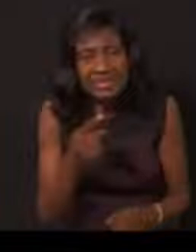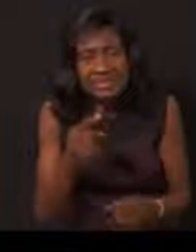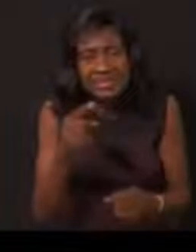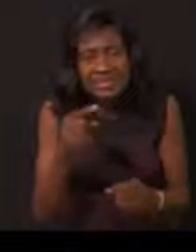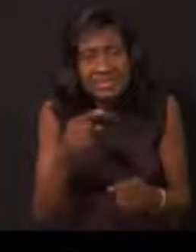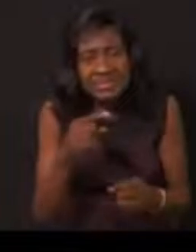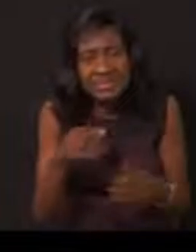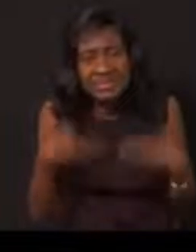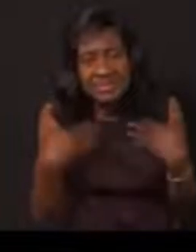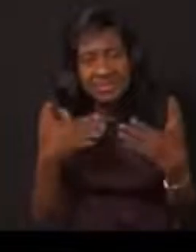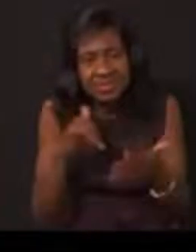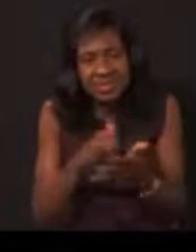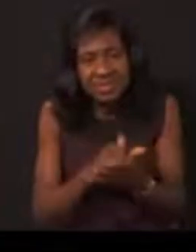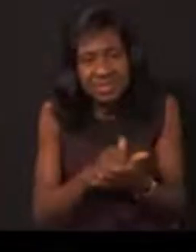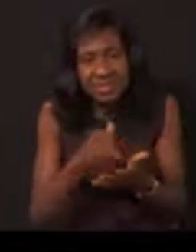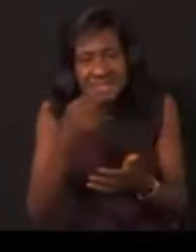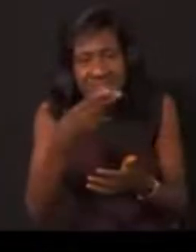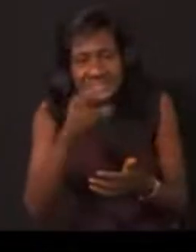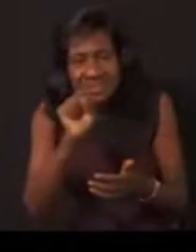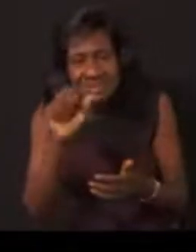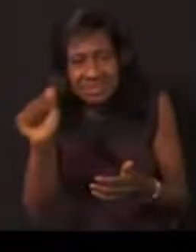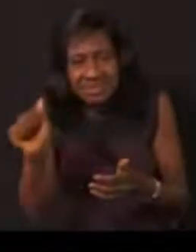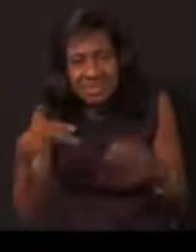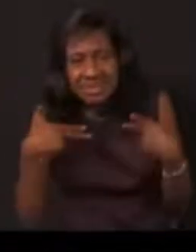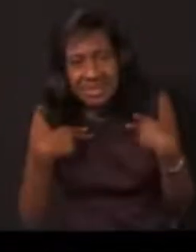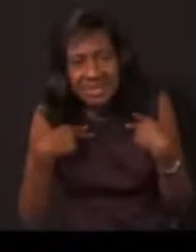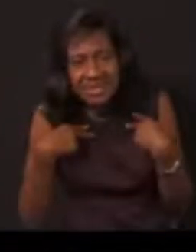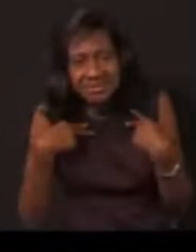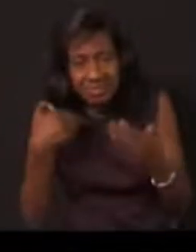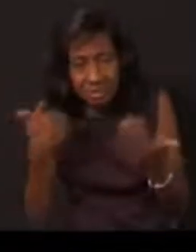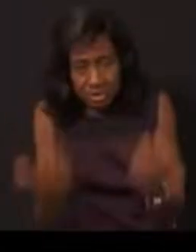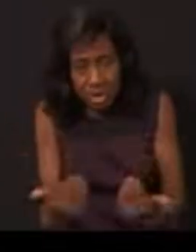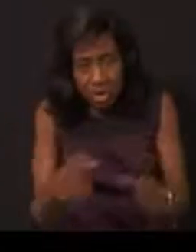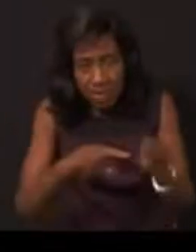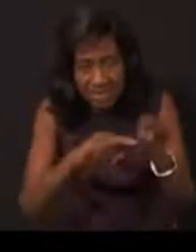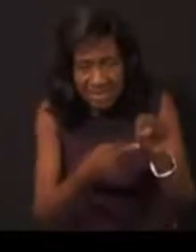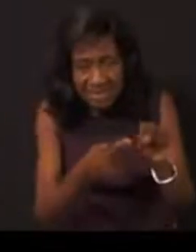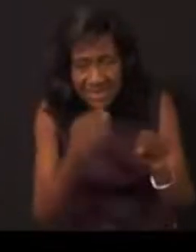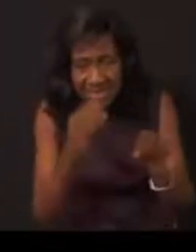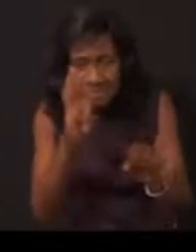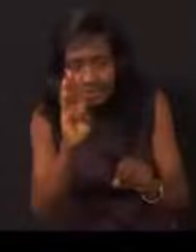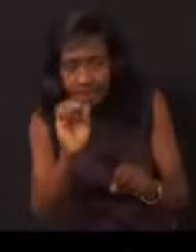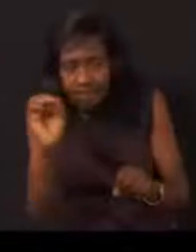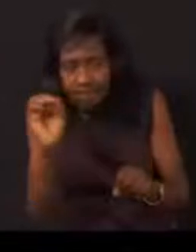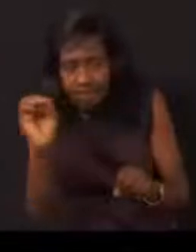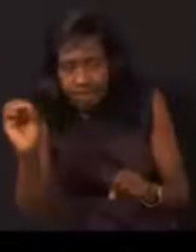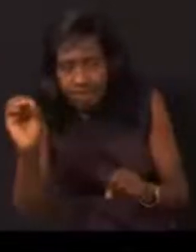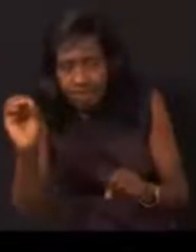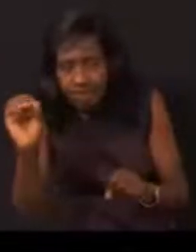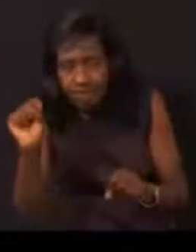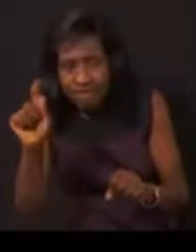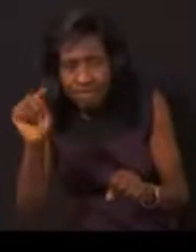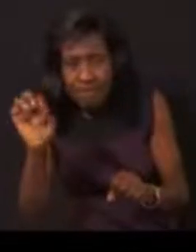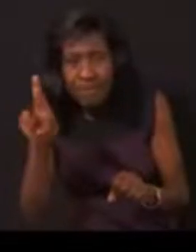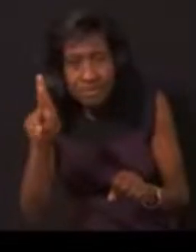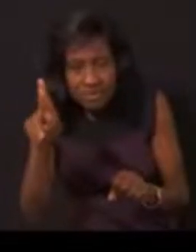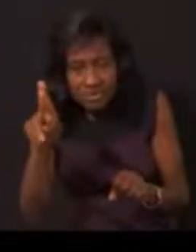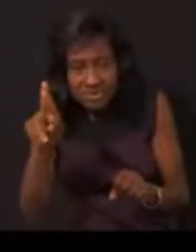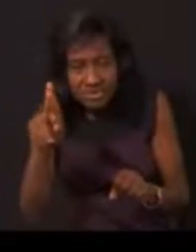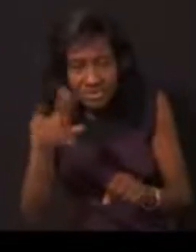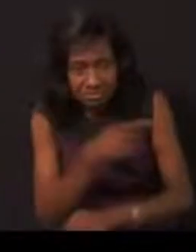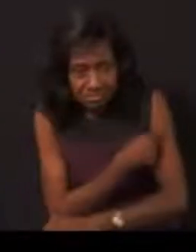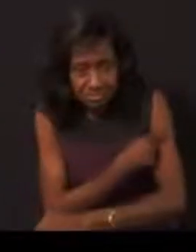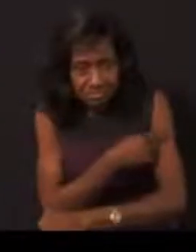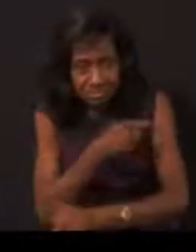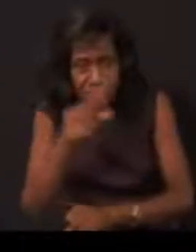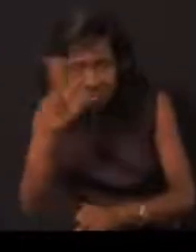HSA has announced the vaccine booster program and that over 700 people have received theirs. The UK has again provided